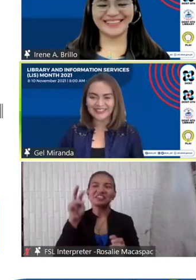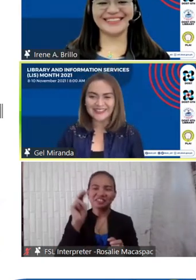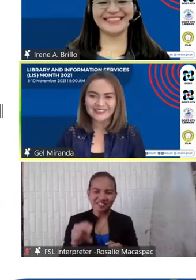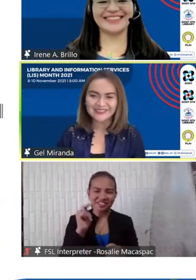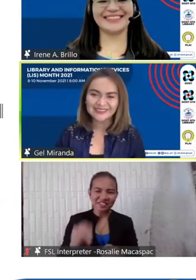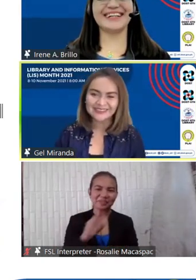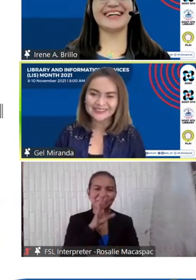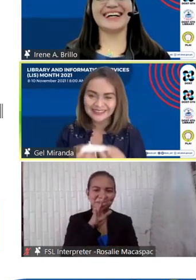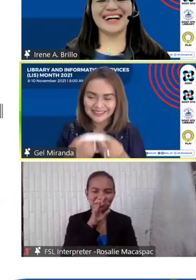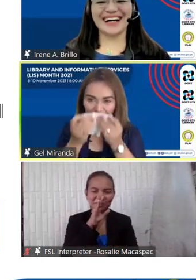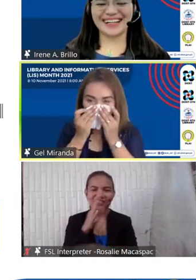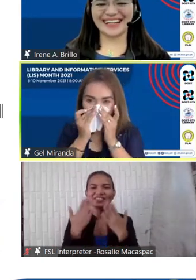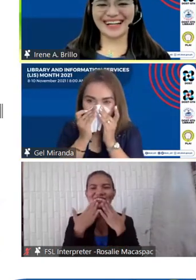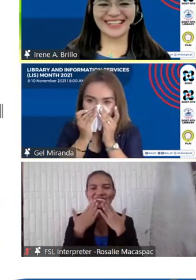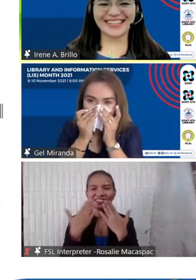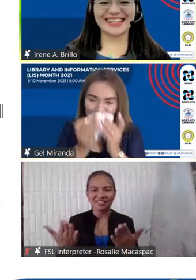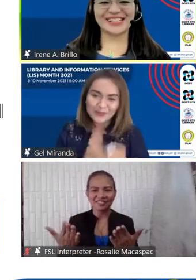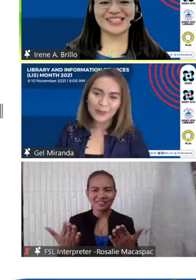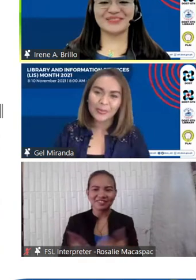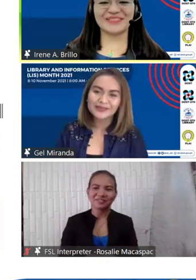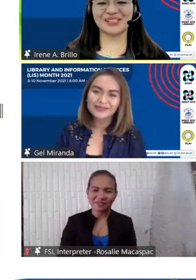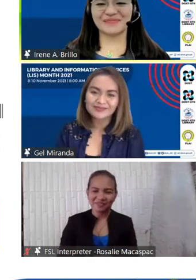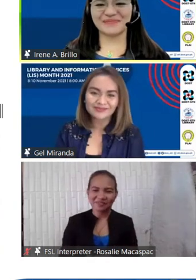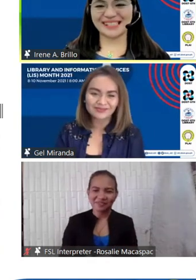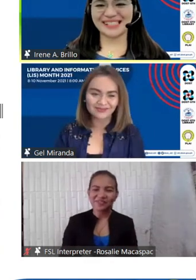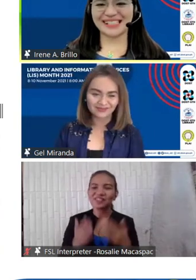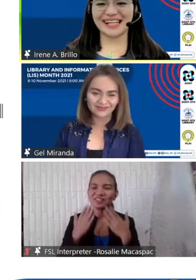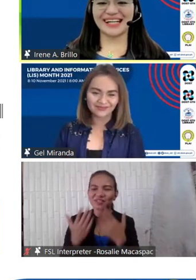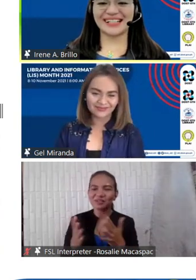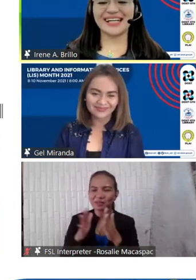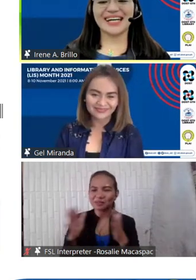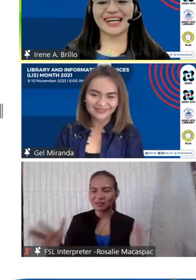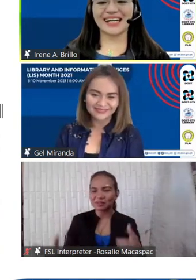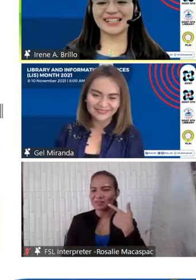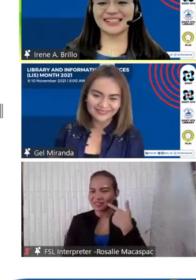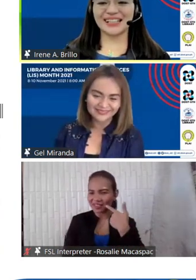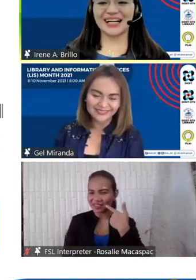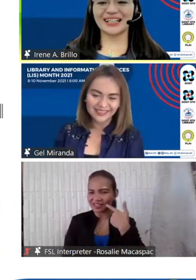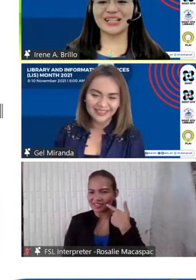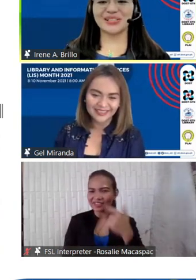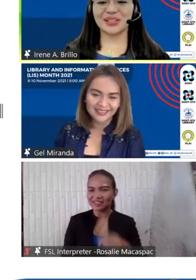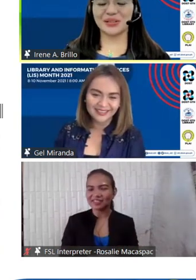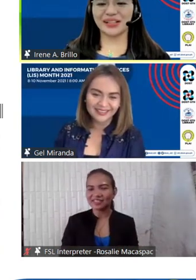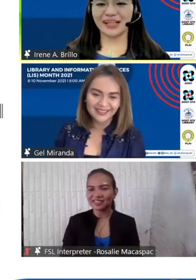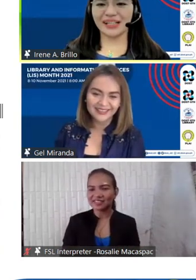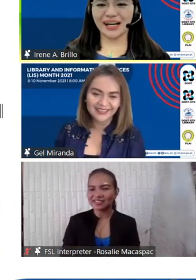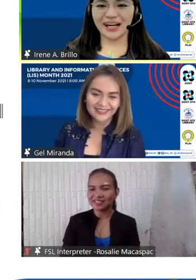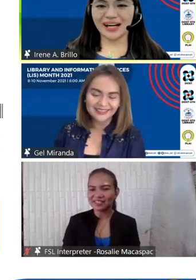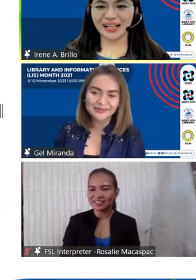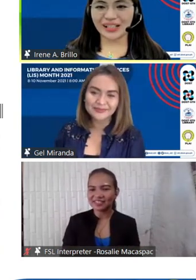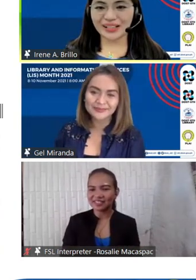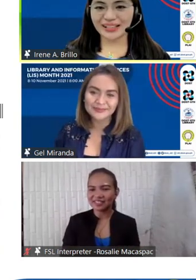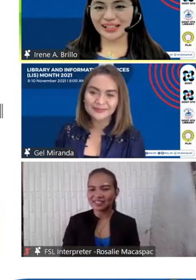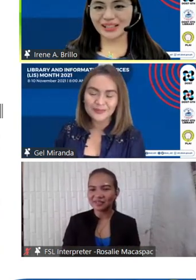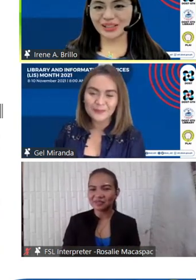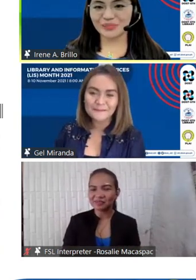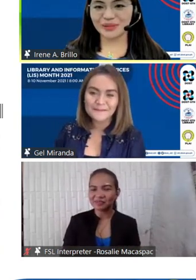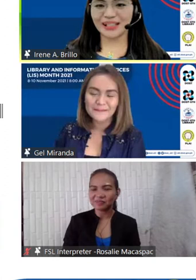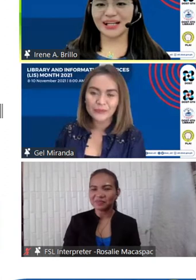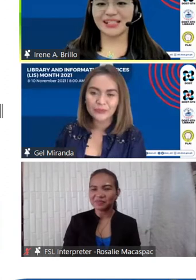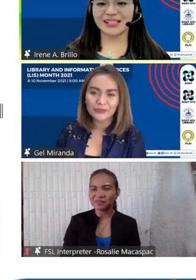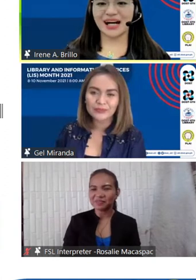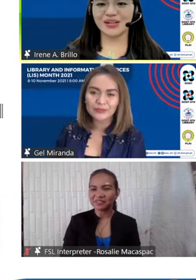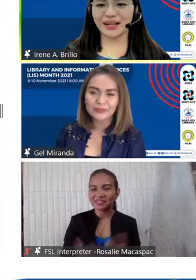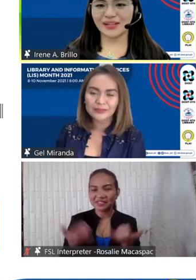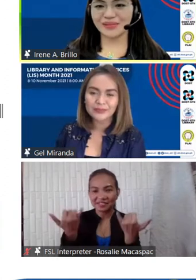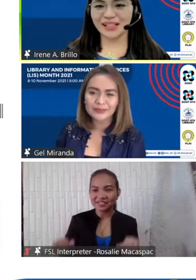Thank you. Ayan. Thank you so much, Miss Jel. And ngayon daw, ngayon, ang tinatanong po